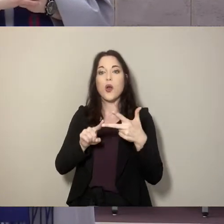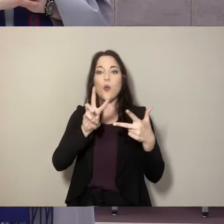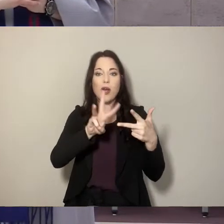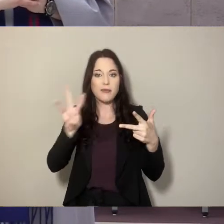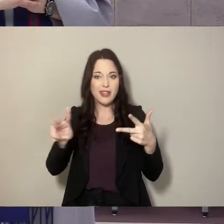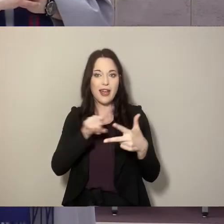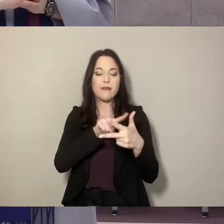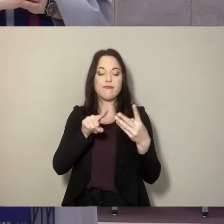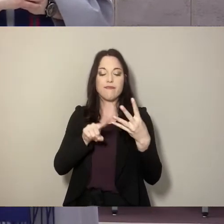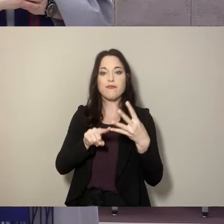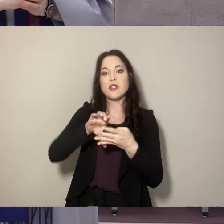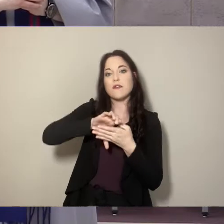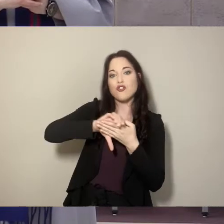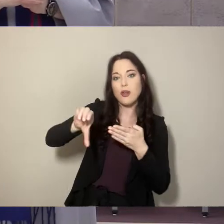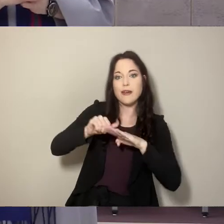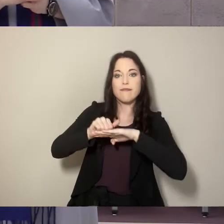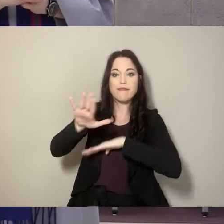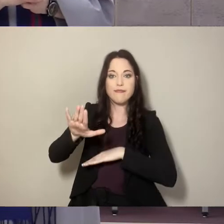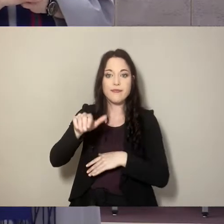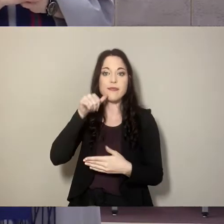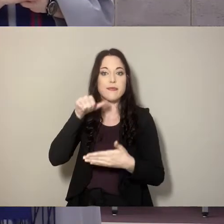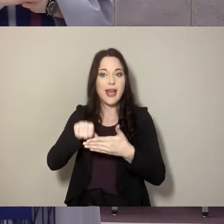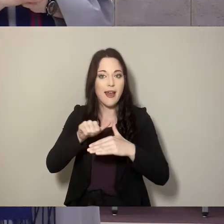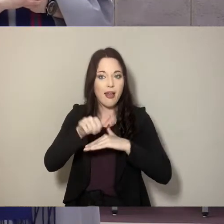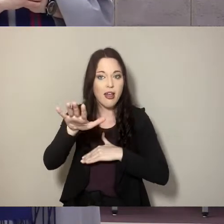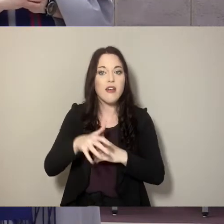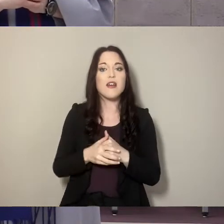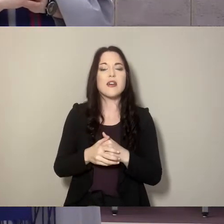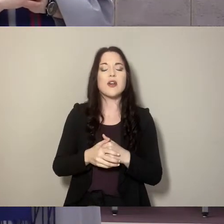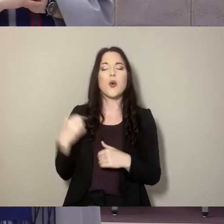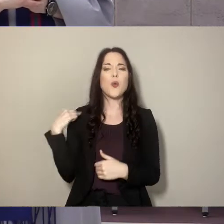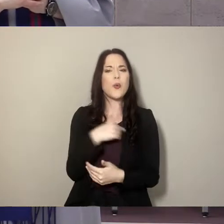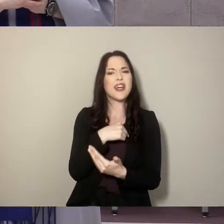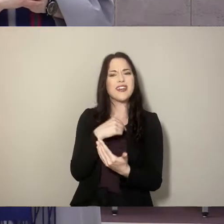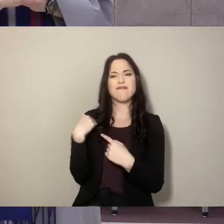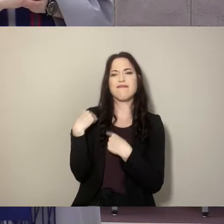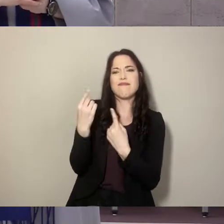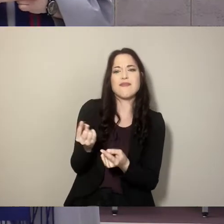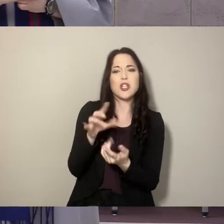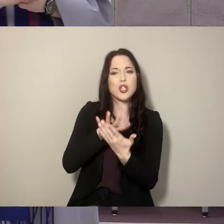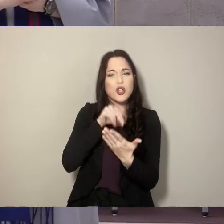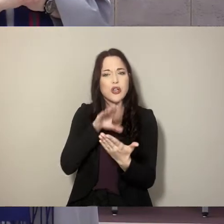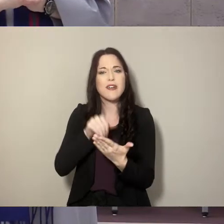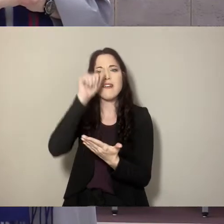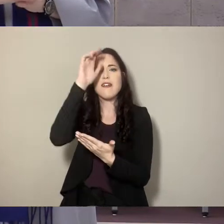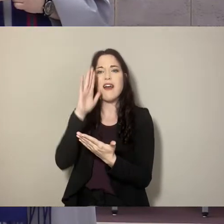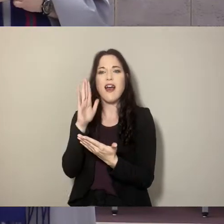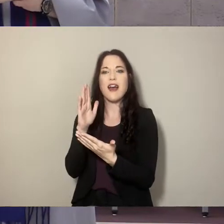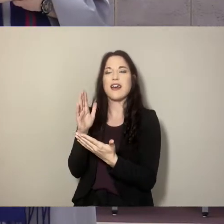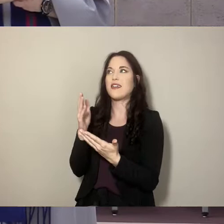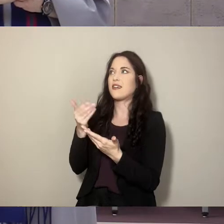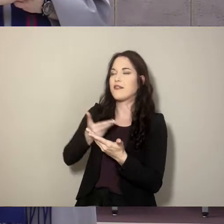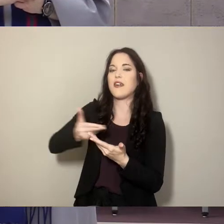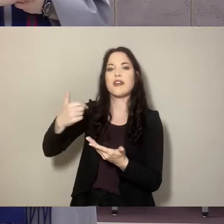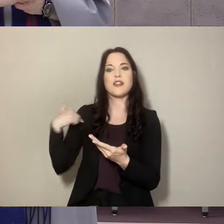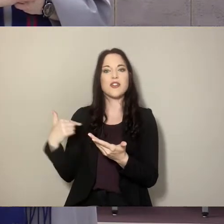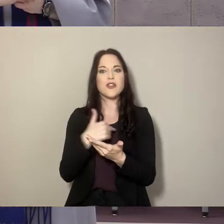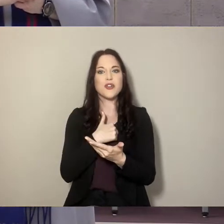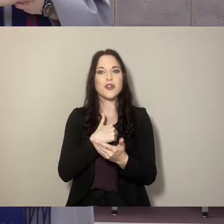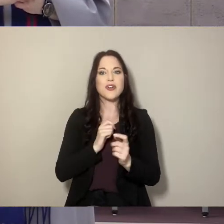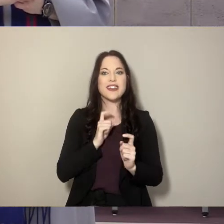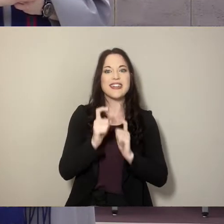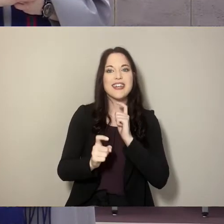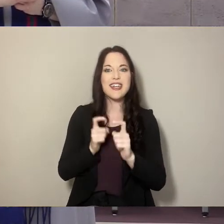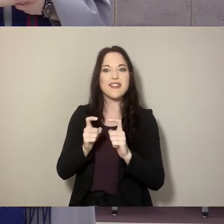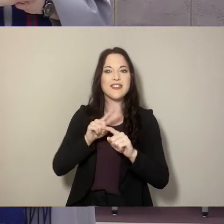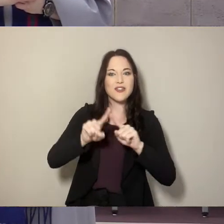ways that we're learning that our God is a giving God who invites us to give with creativity and with joy. And